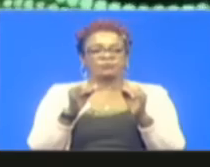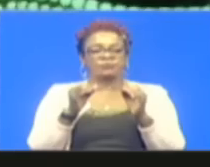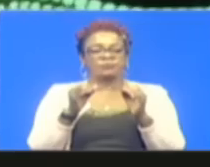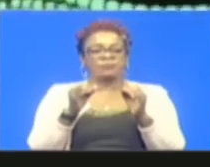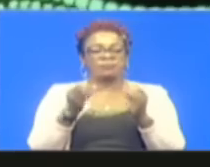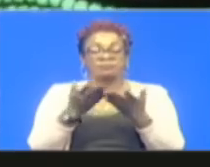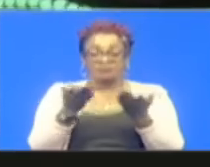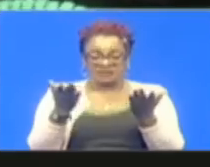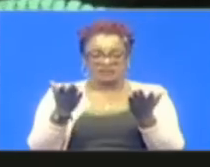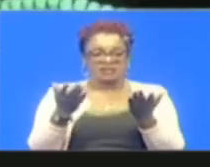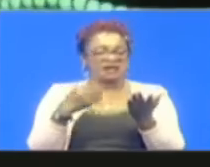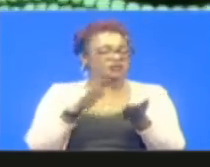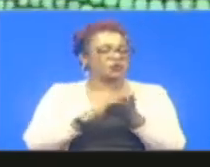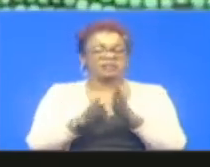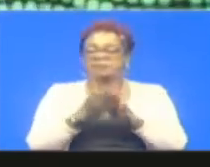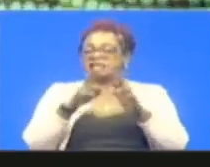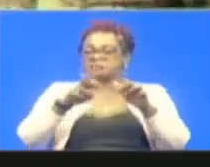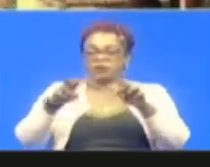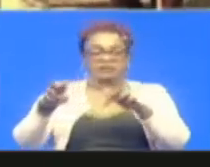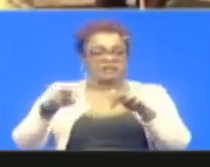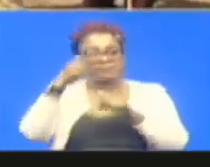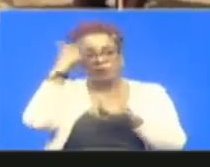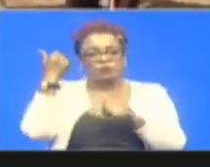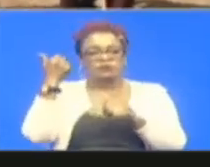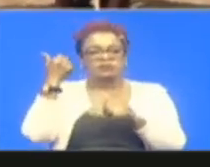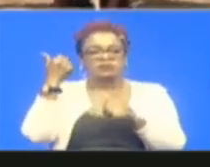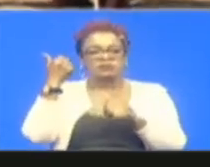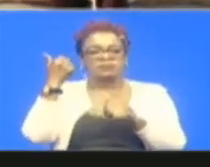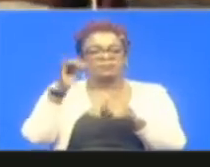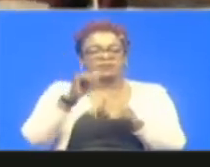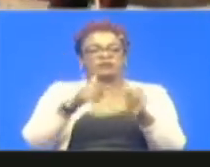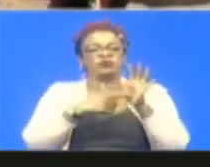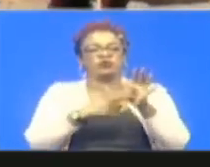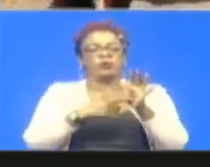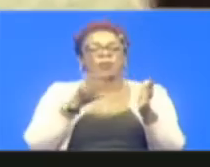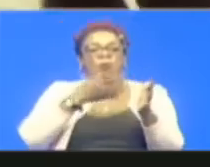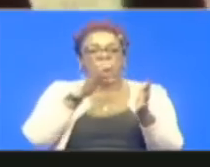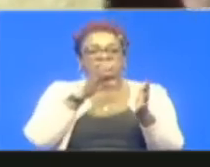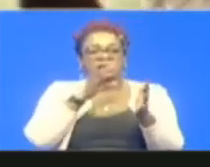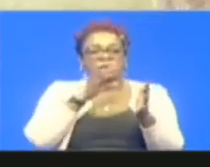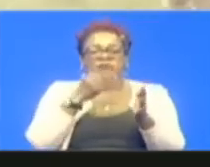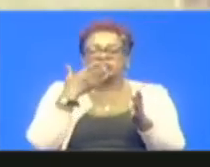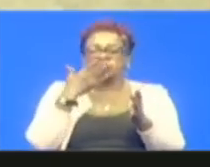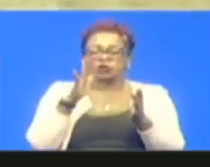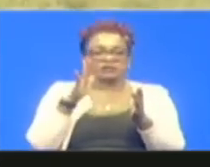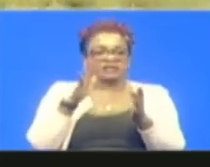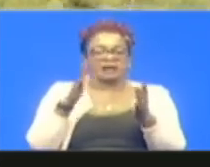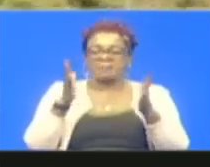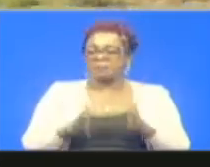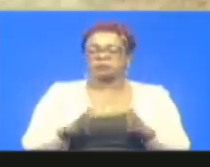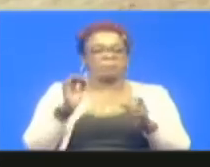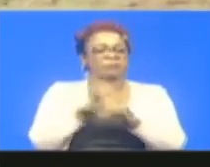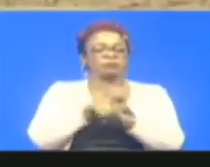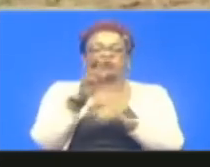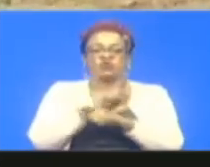This resource has not yet been exploited because the first test showed that the water was too salty for human consumption and would